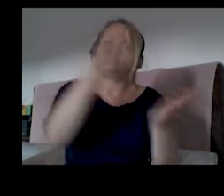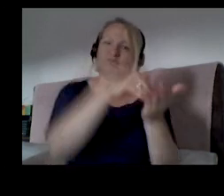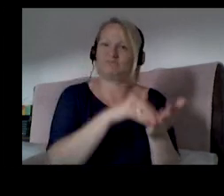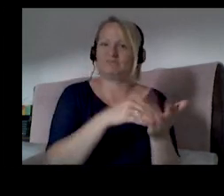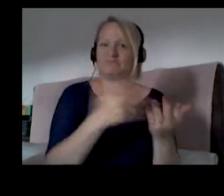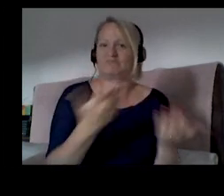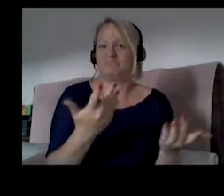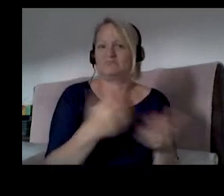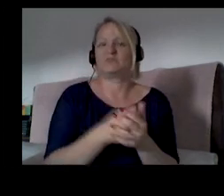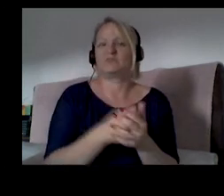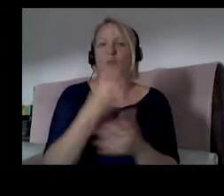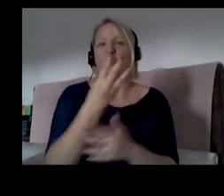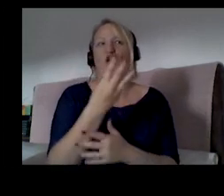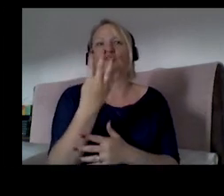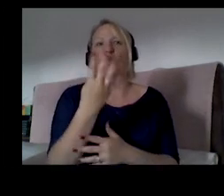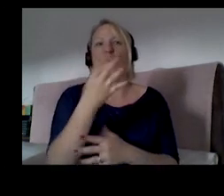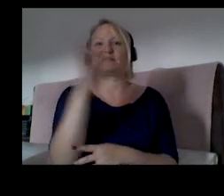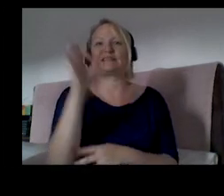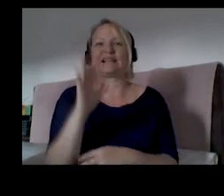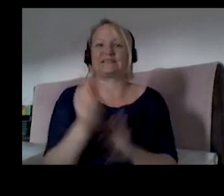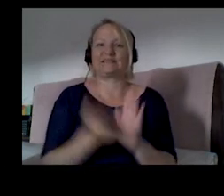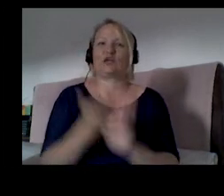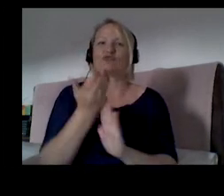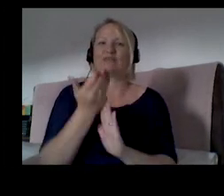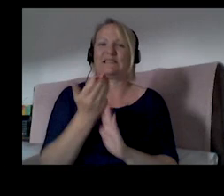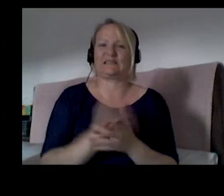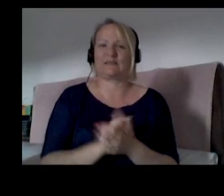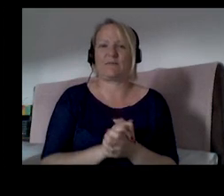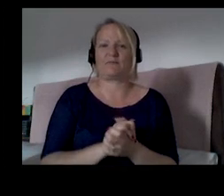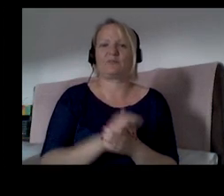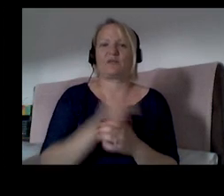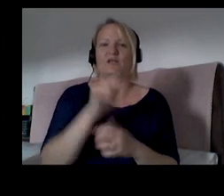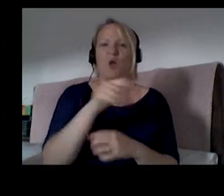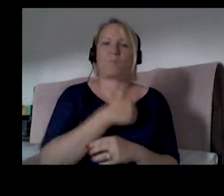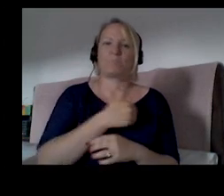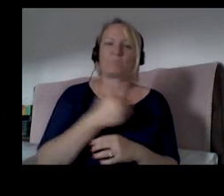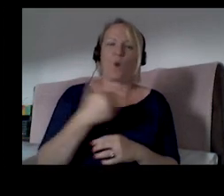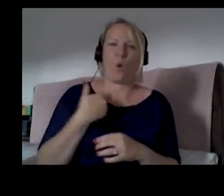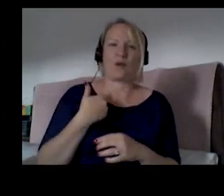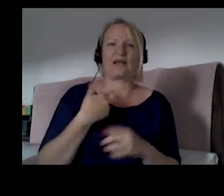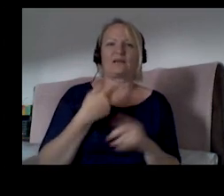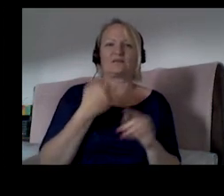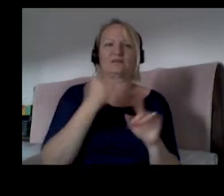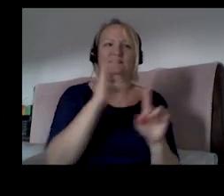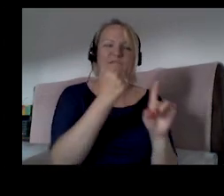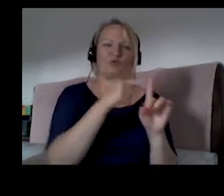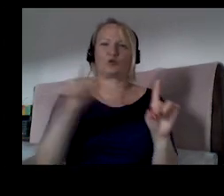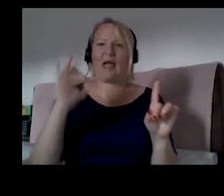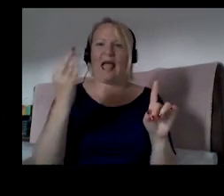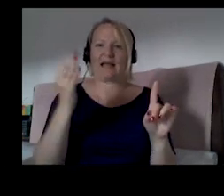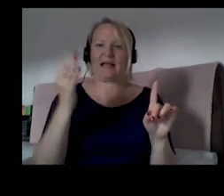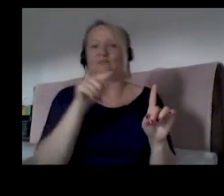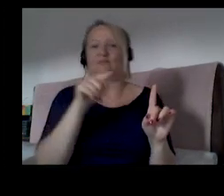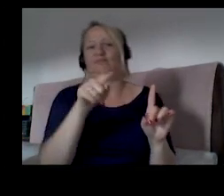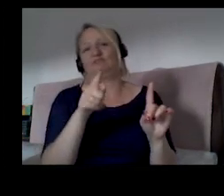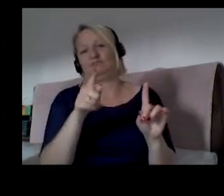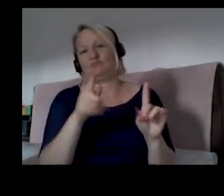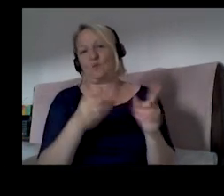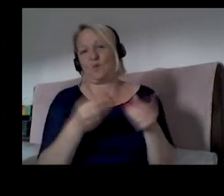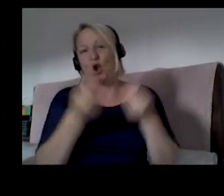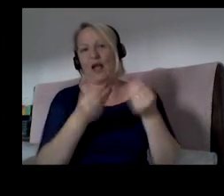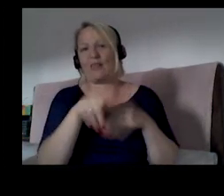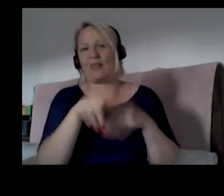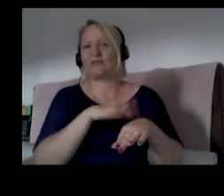60-minute journey time by car, a 34% increase. These journey times are based on travelling at morning peak